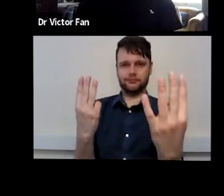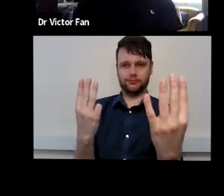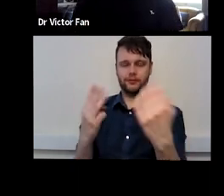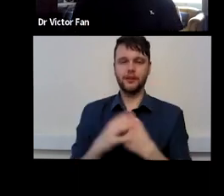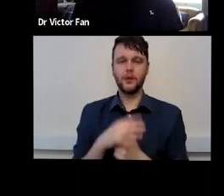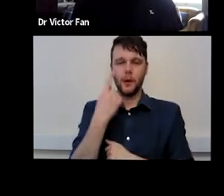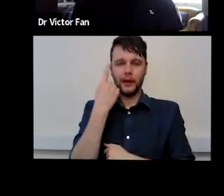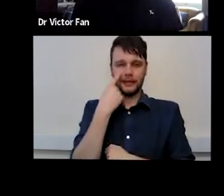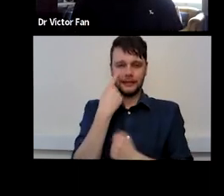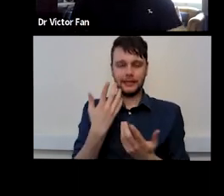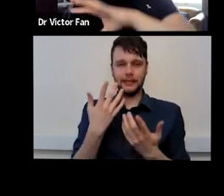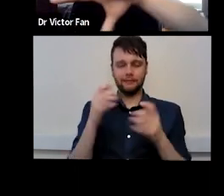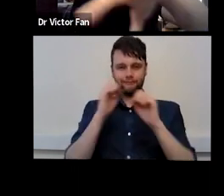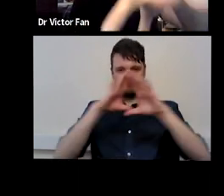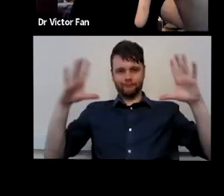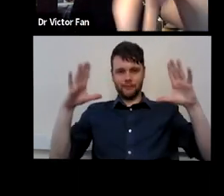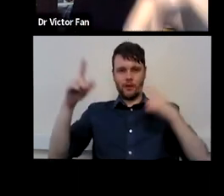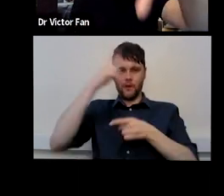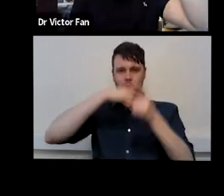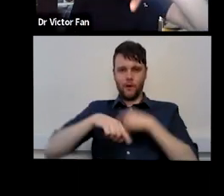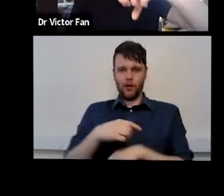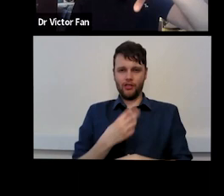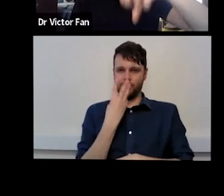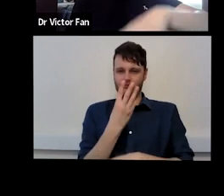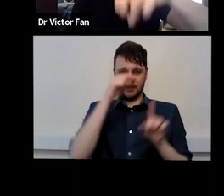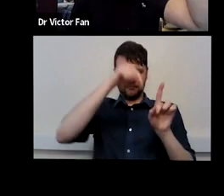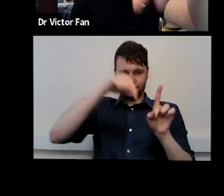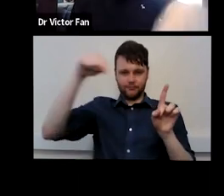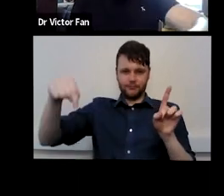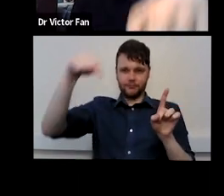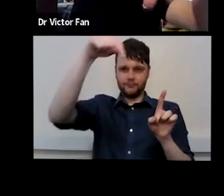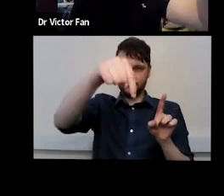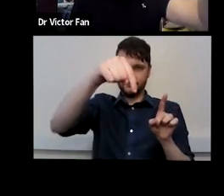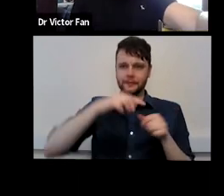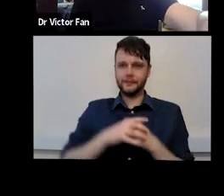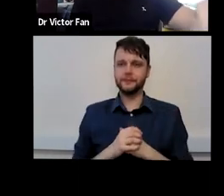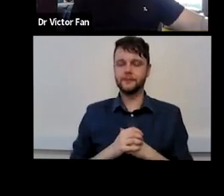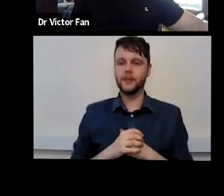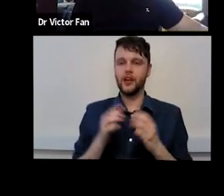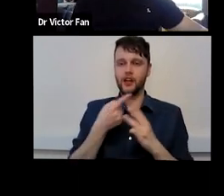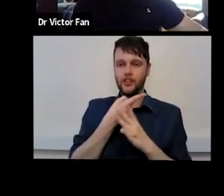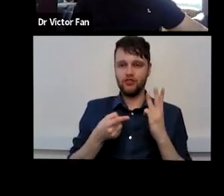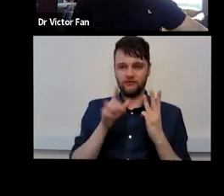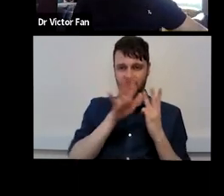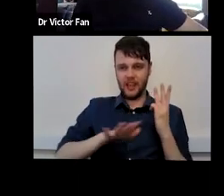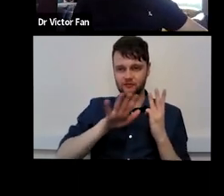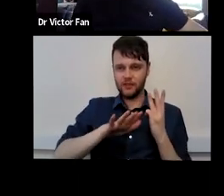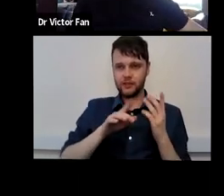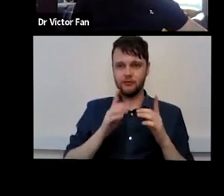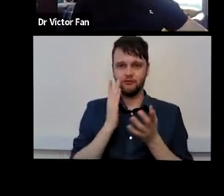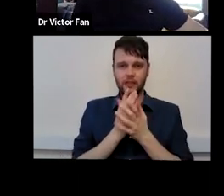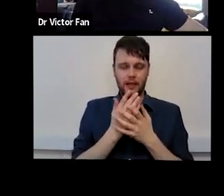would notice that all three spots, the foreground, middle ground, and the background are all very